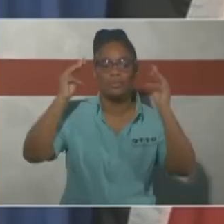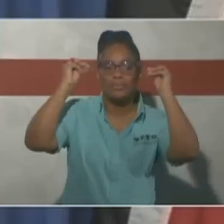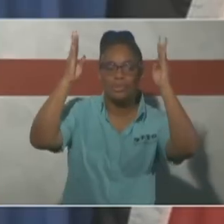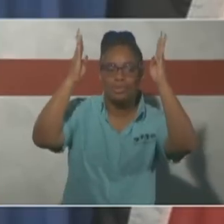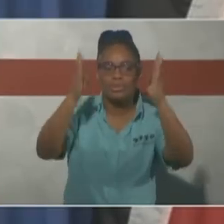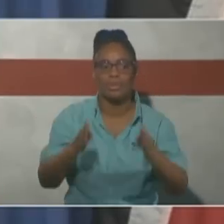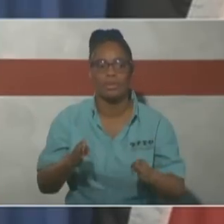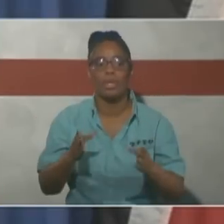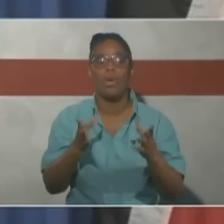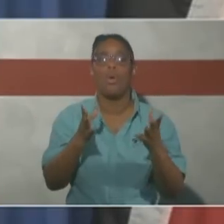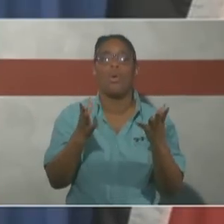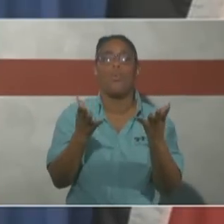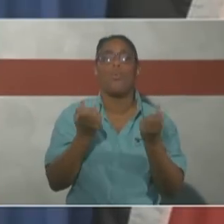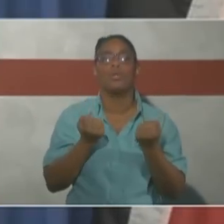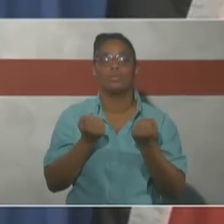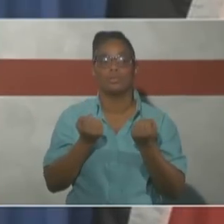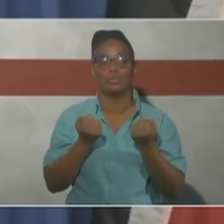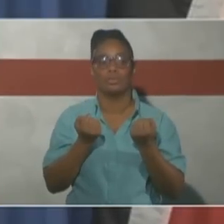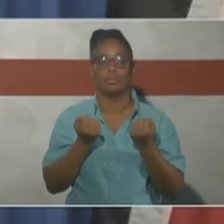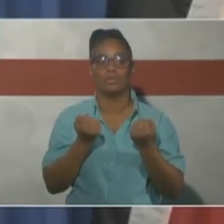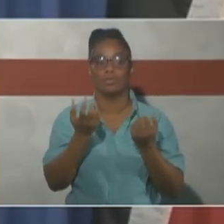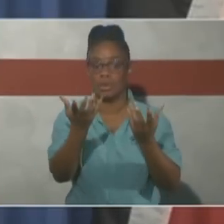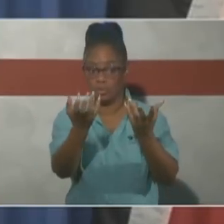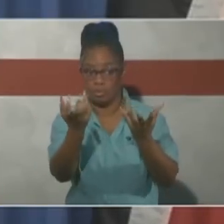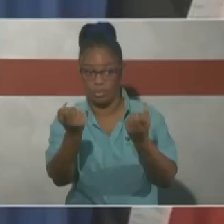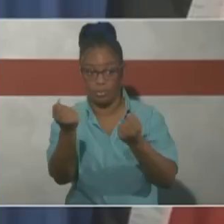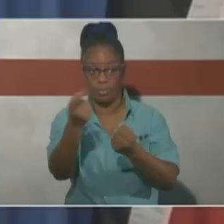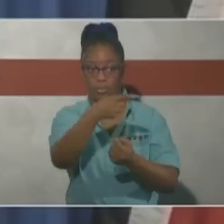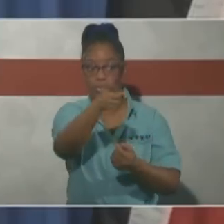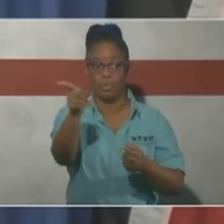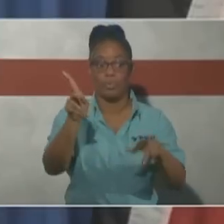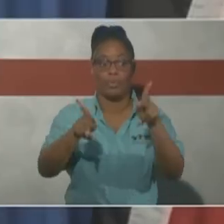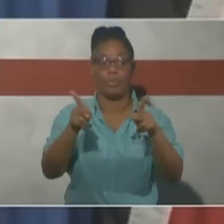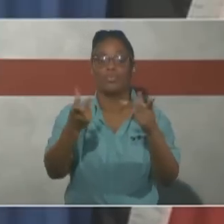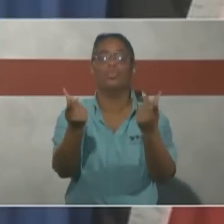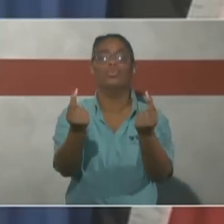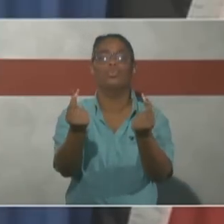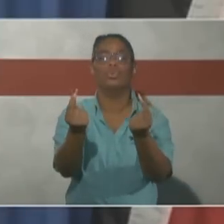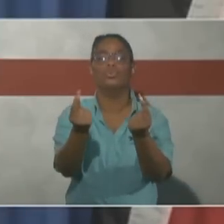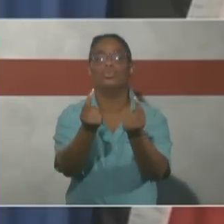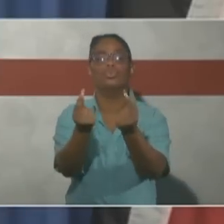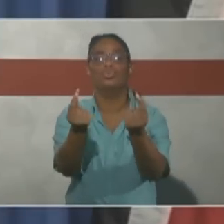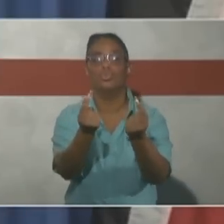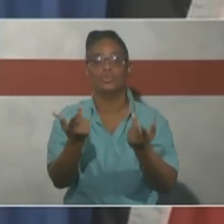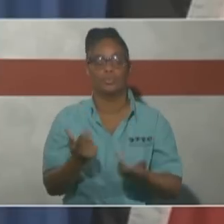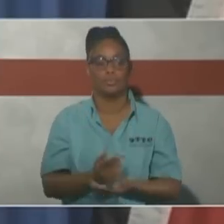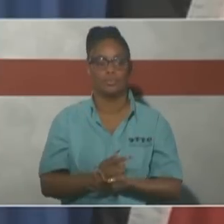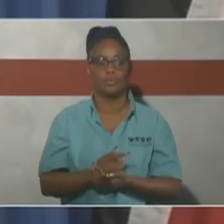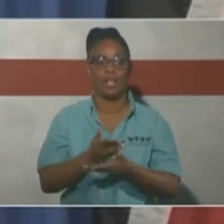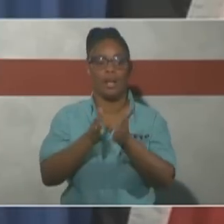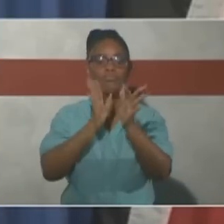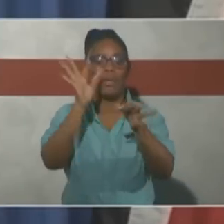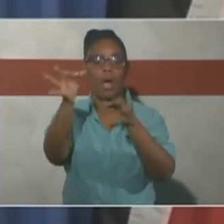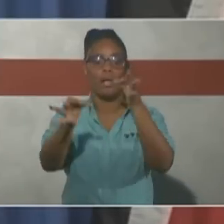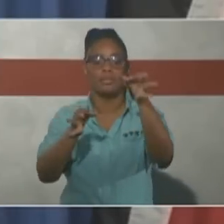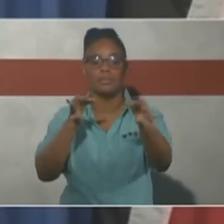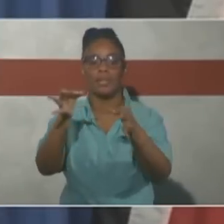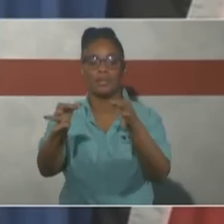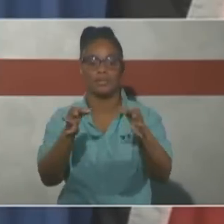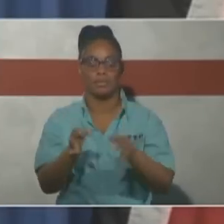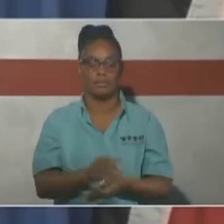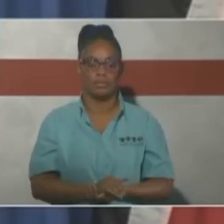dangerous threat. So when we end this press conference, I will end on the note of asking the